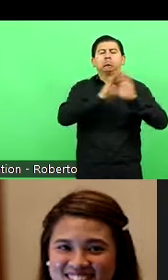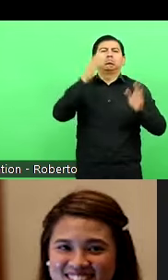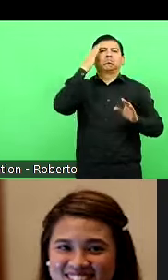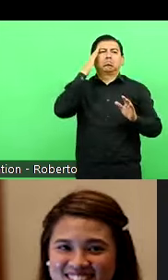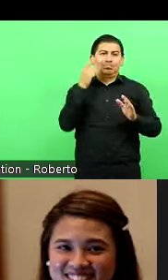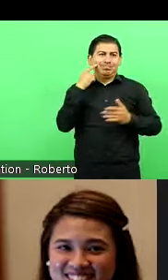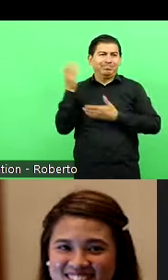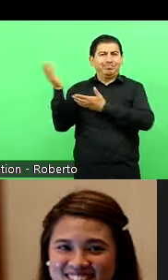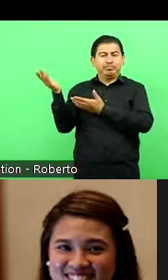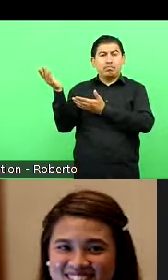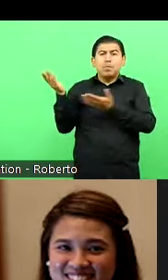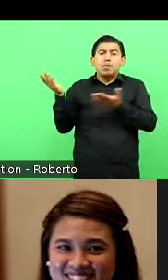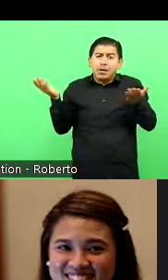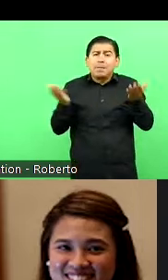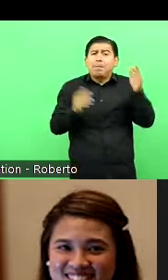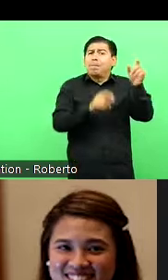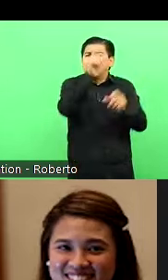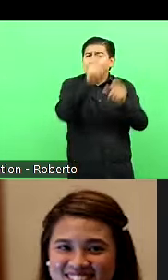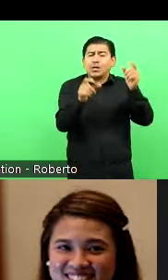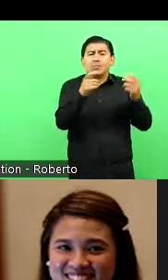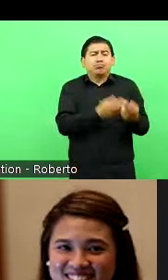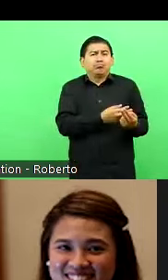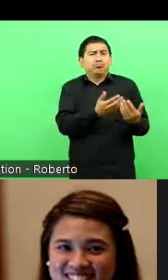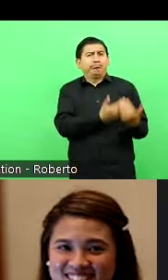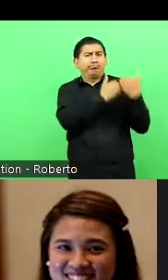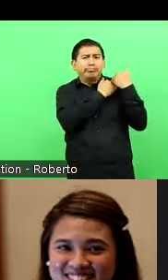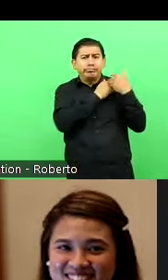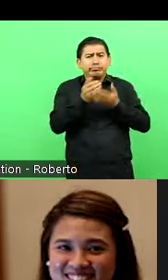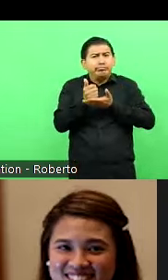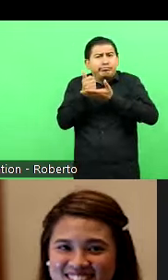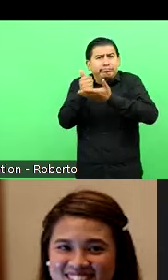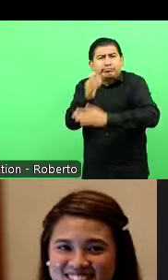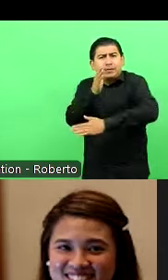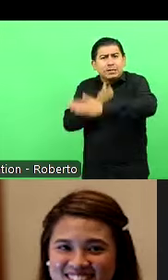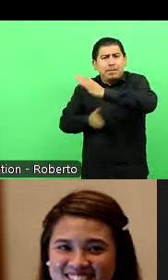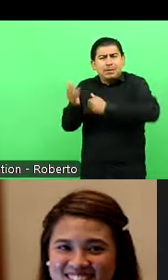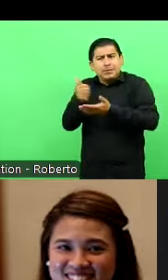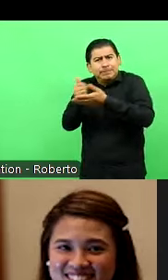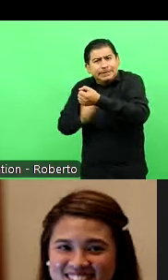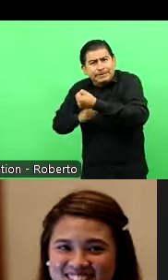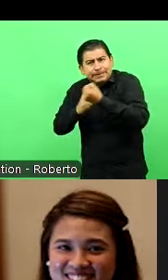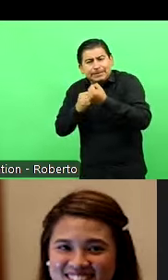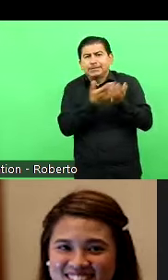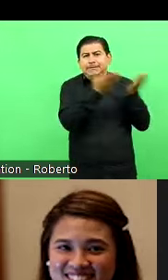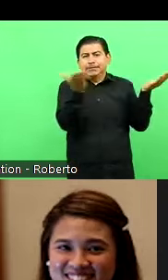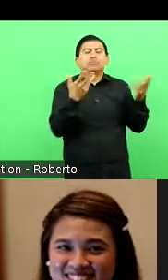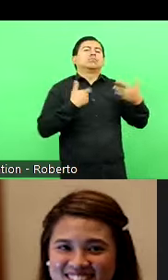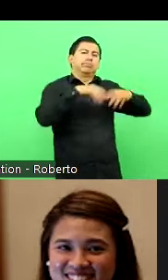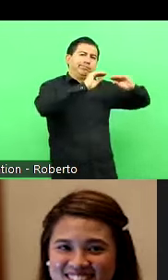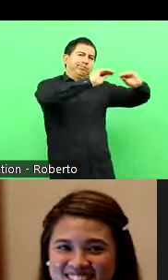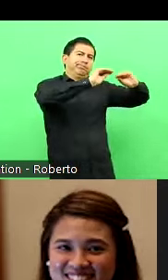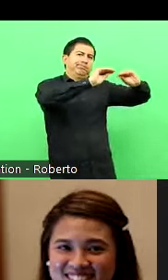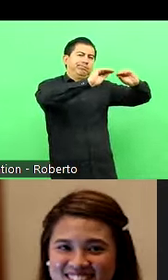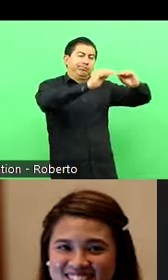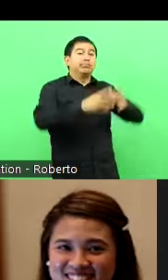societal awareness for the needs, special needs of our PWD, so that all of us, the communities,